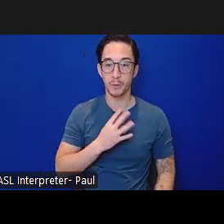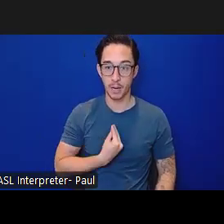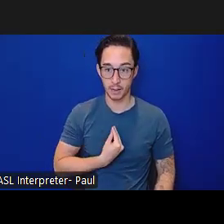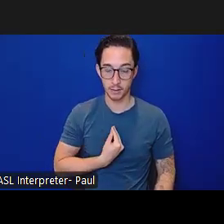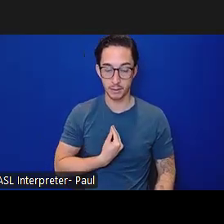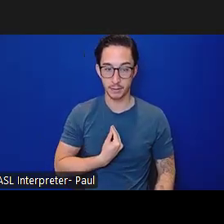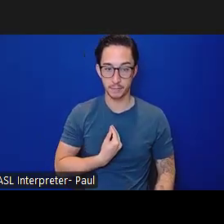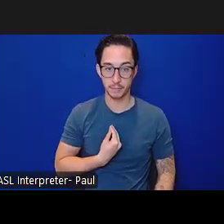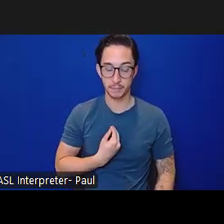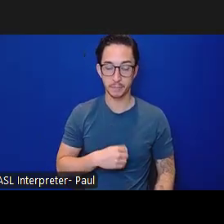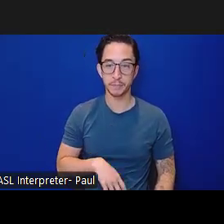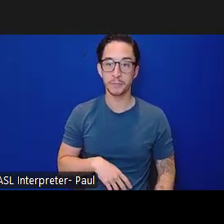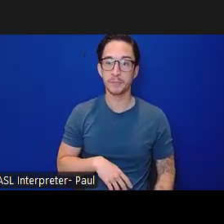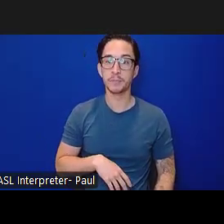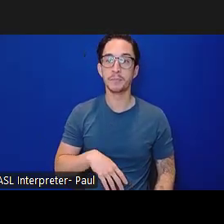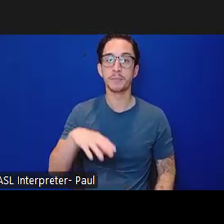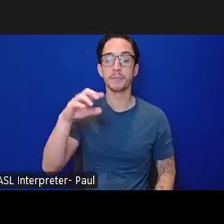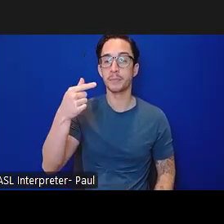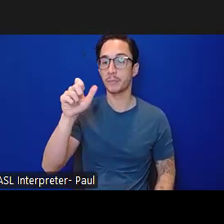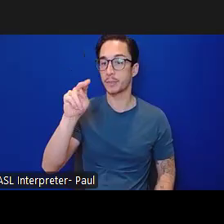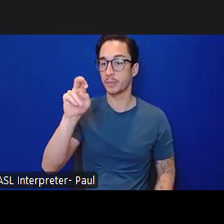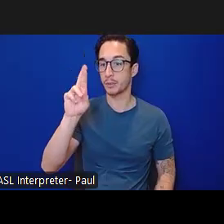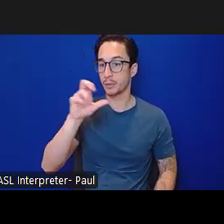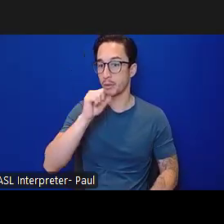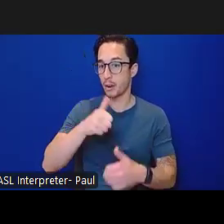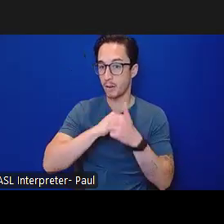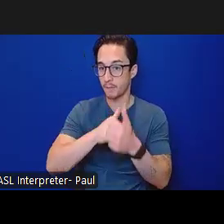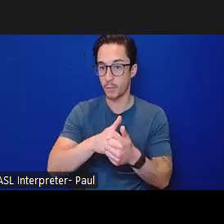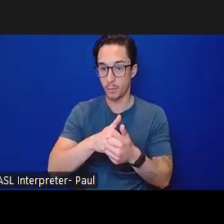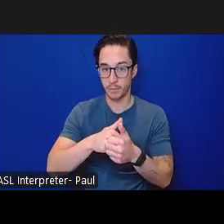transgender, gender nonconforming,